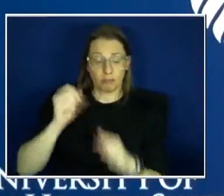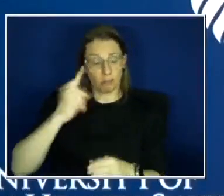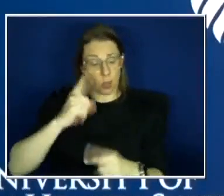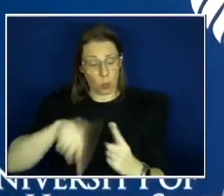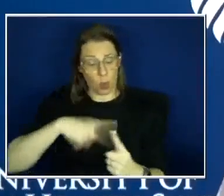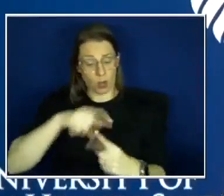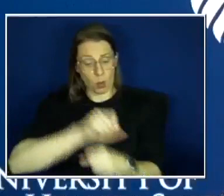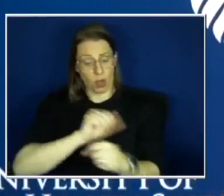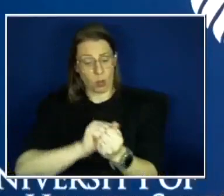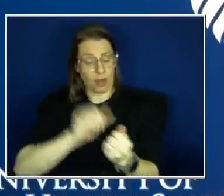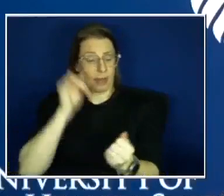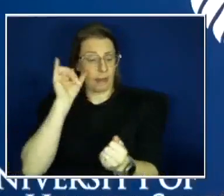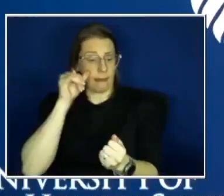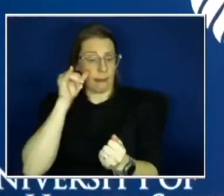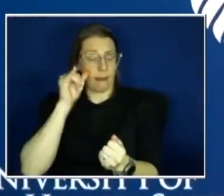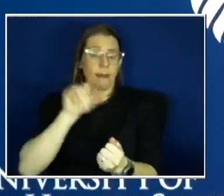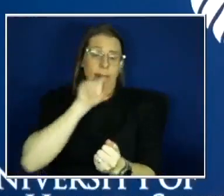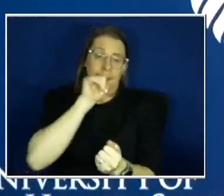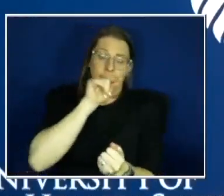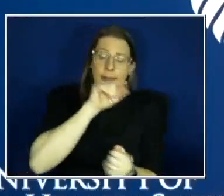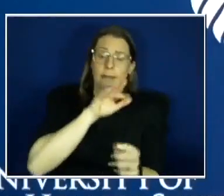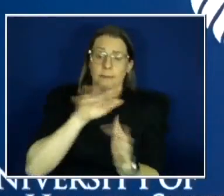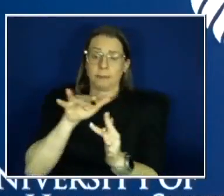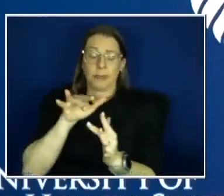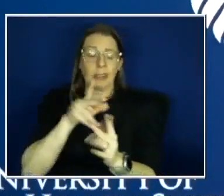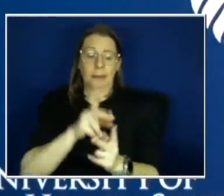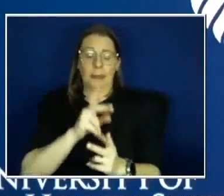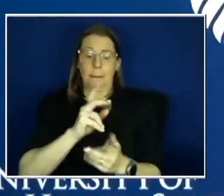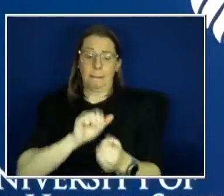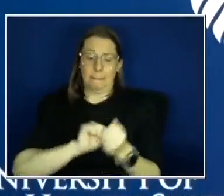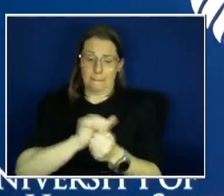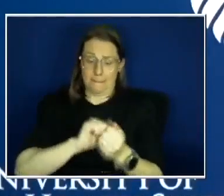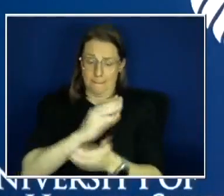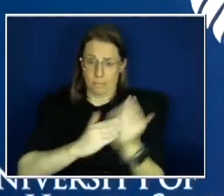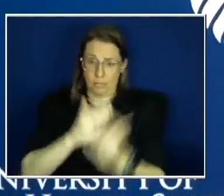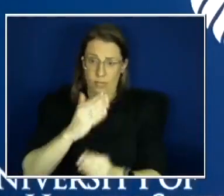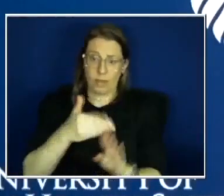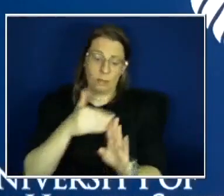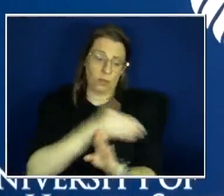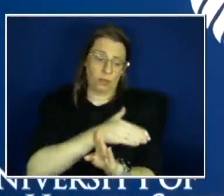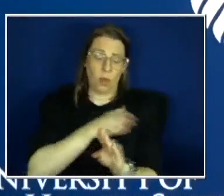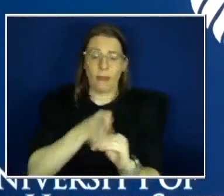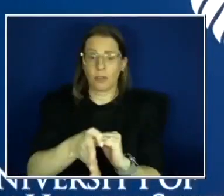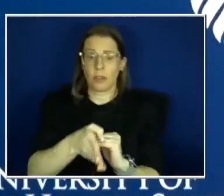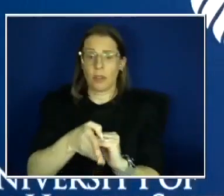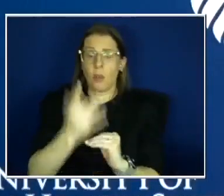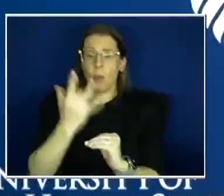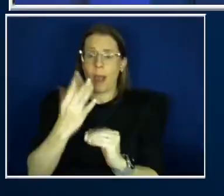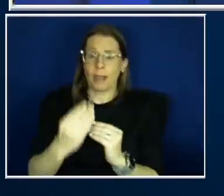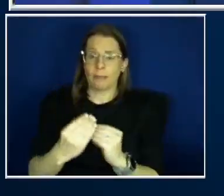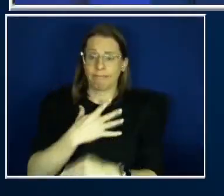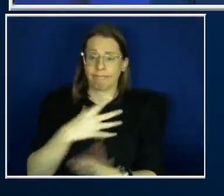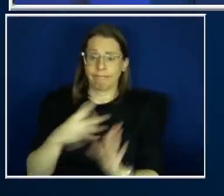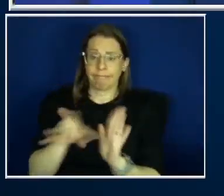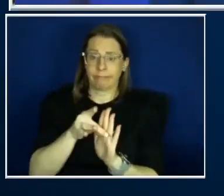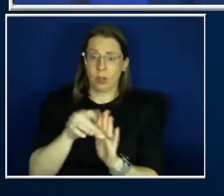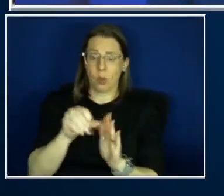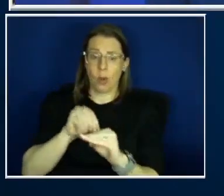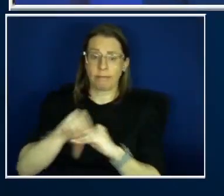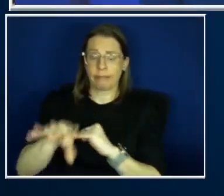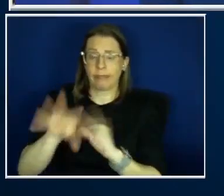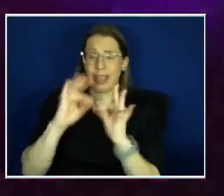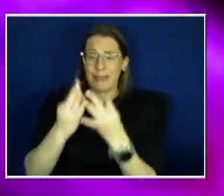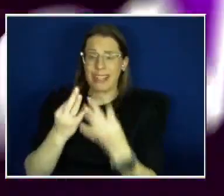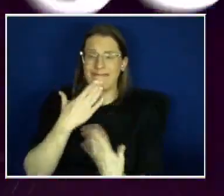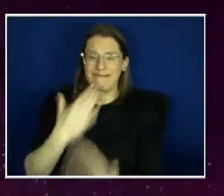livestock, take those precautions to help reduce any spread to yourself or your family. All right, Hawk, thanks so much. Yeah. Let's